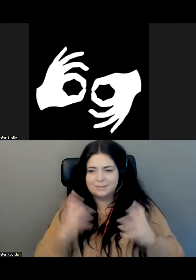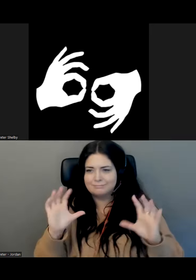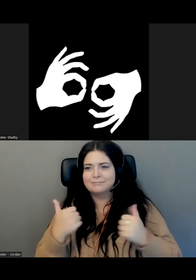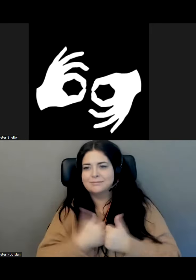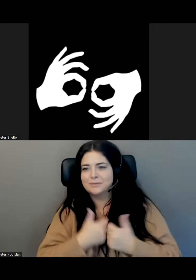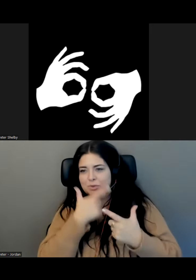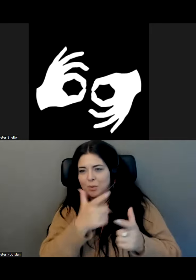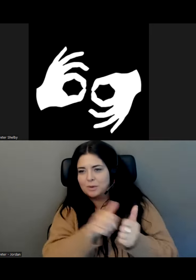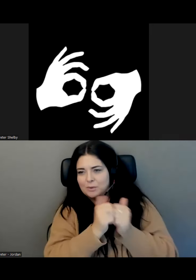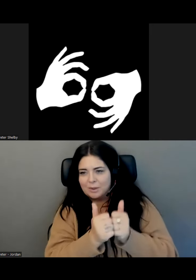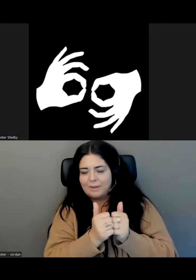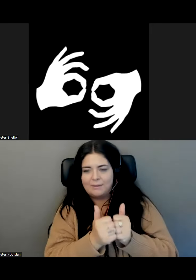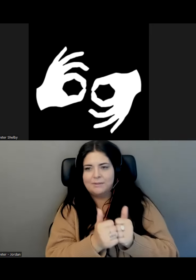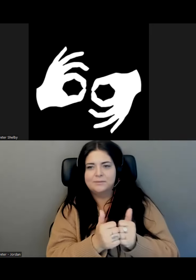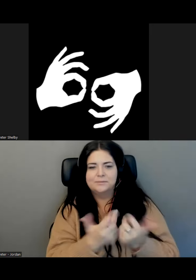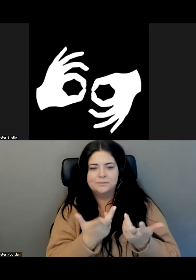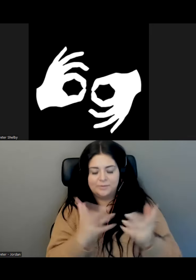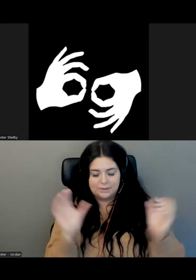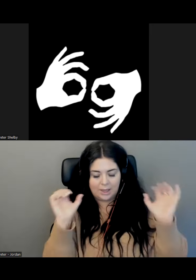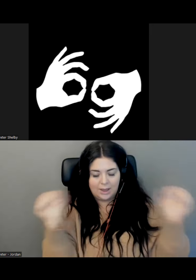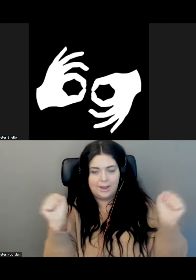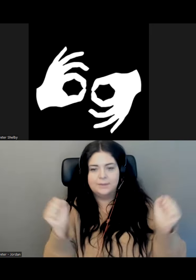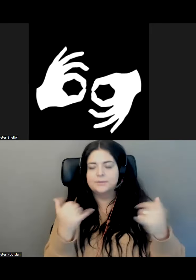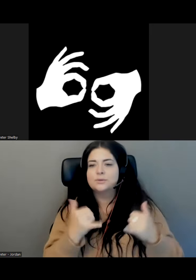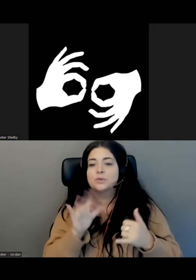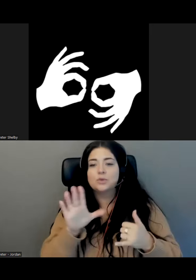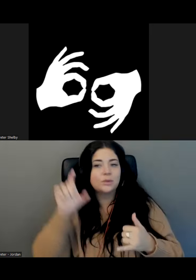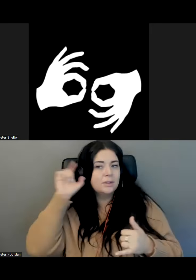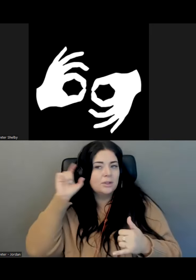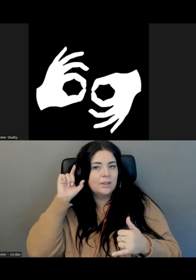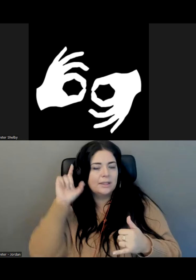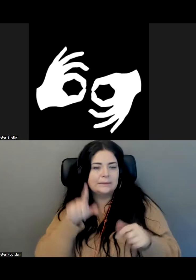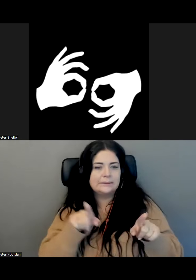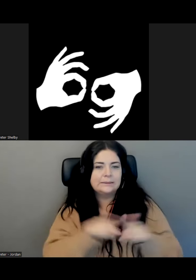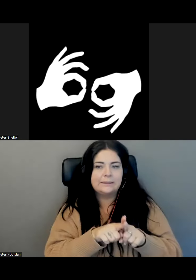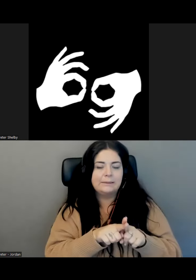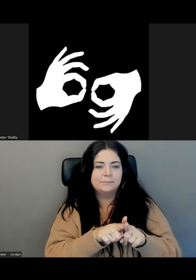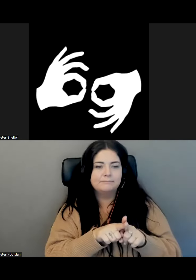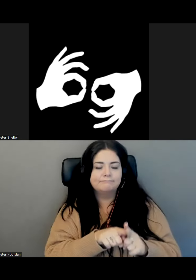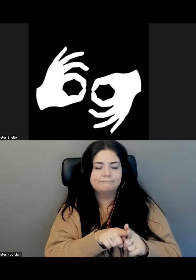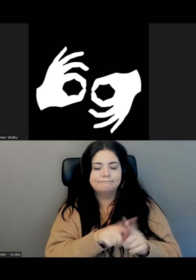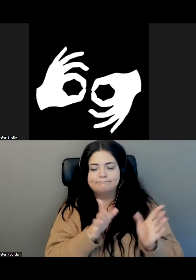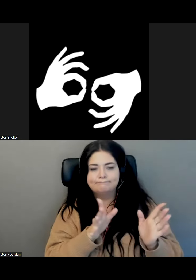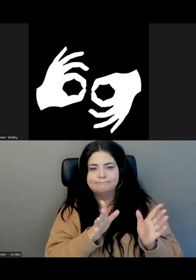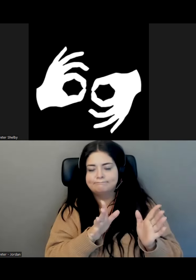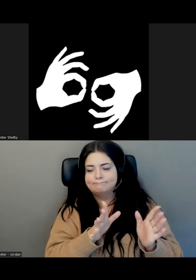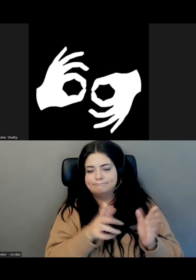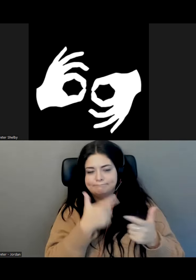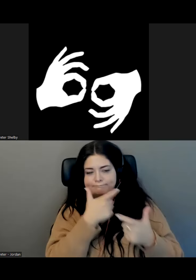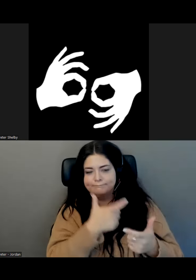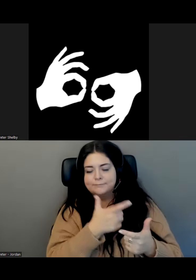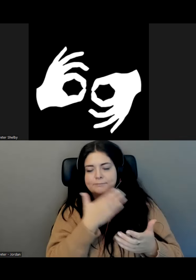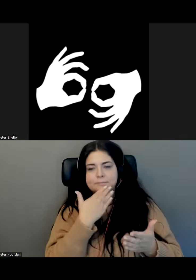together if that's the case. So these types of Bluetooth technologies have really helped in those situations